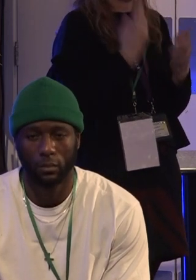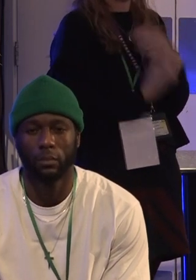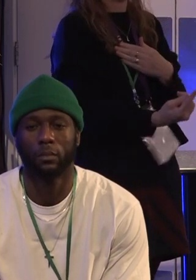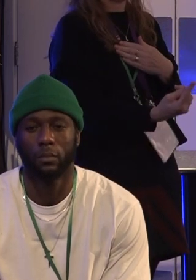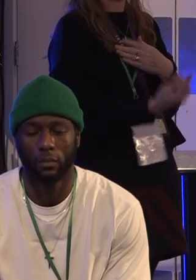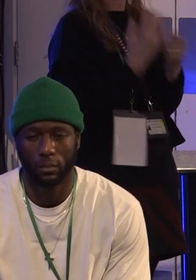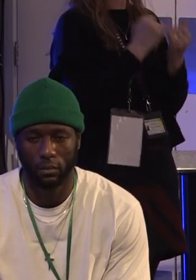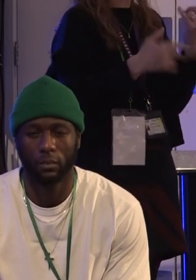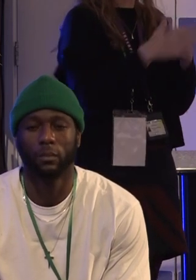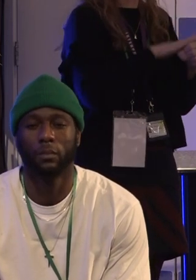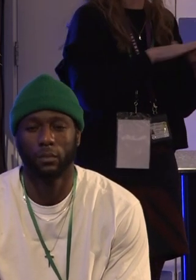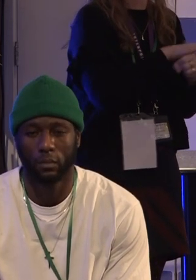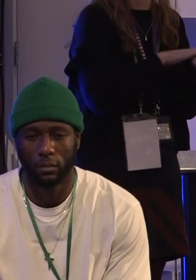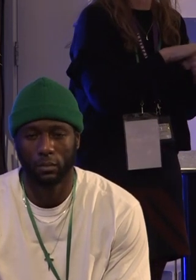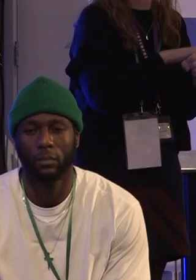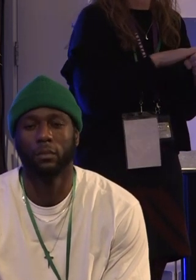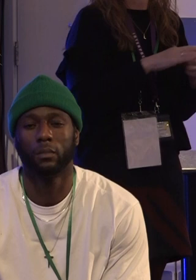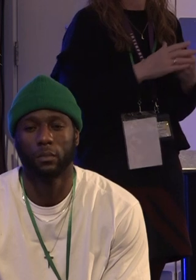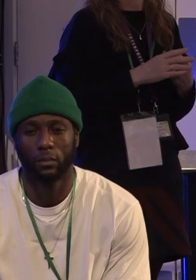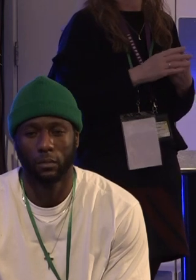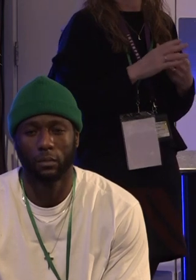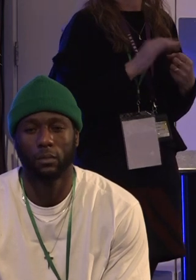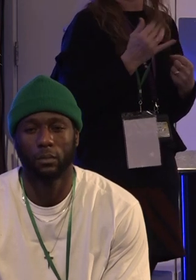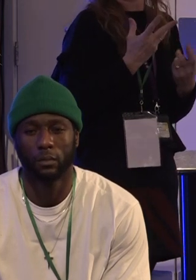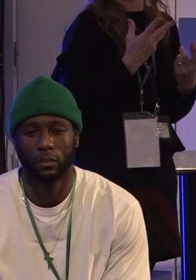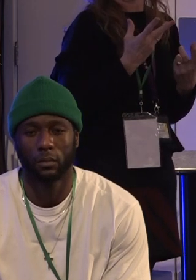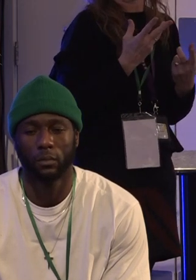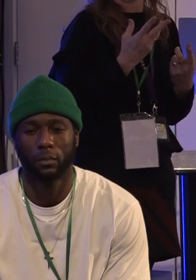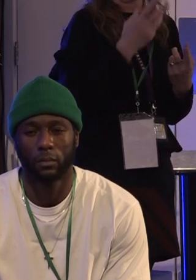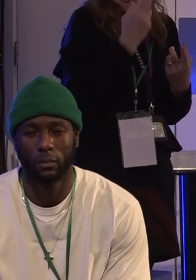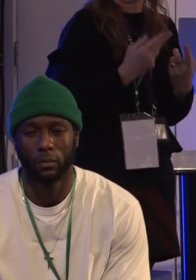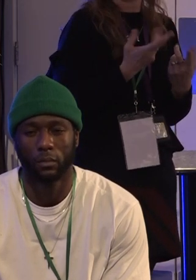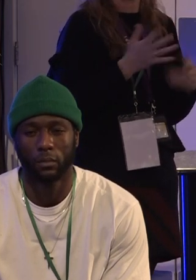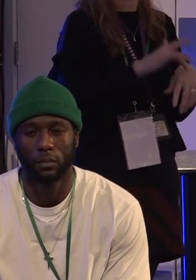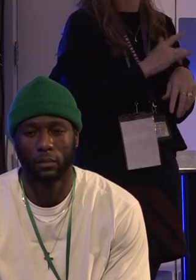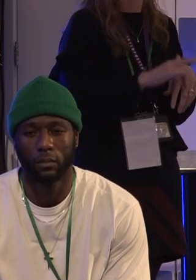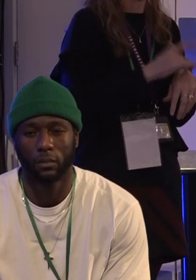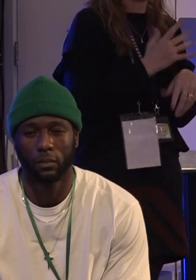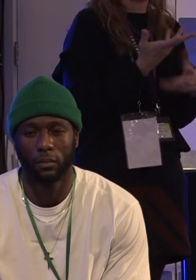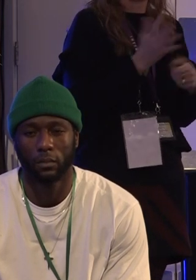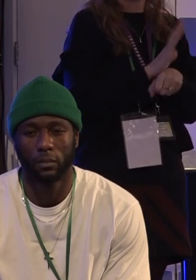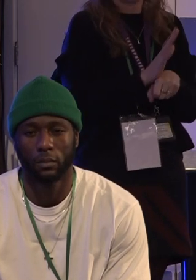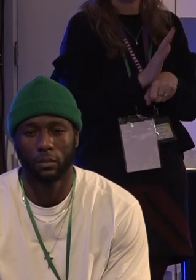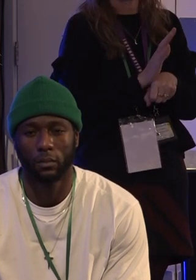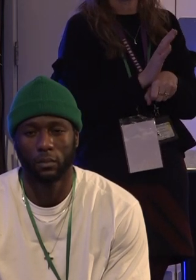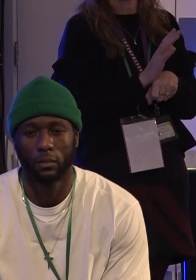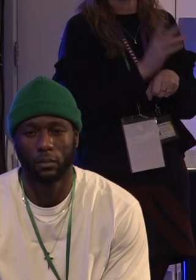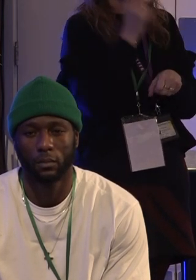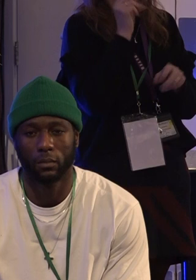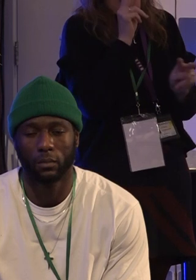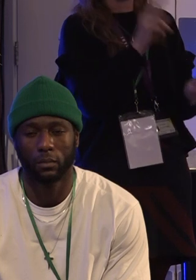social situations. So a piece of art or a piece of theatre or a piece of film might be consumed